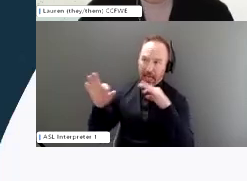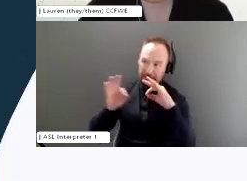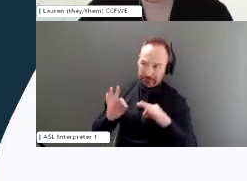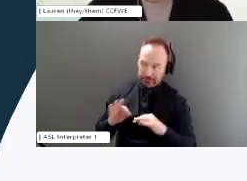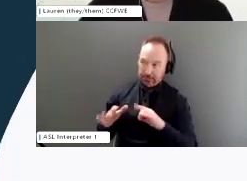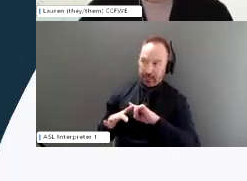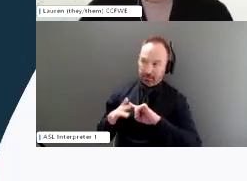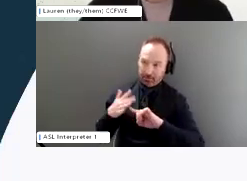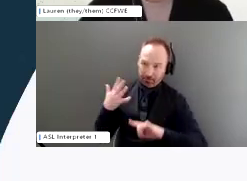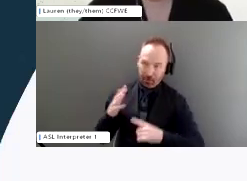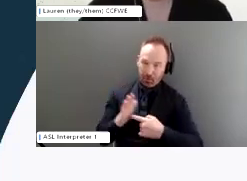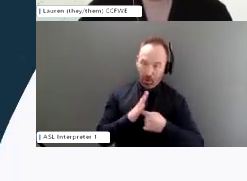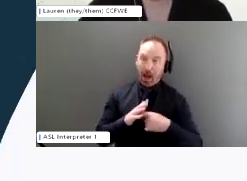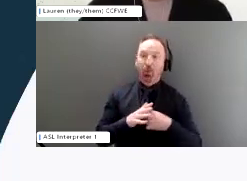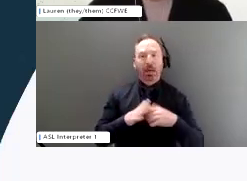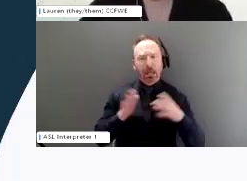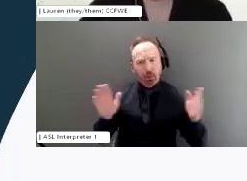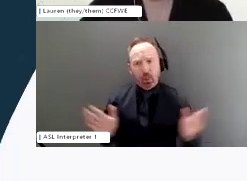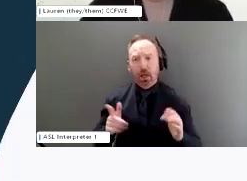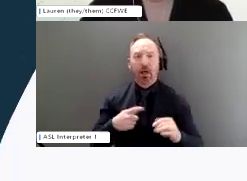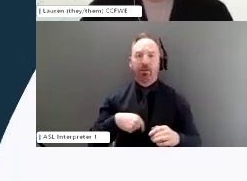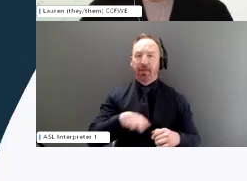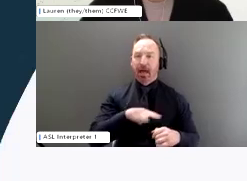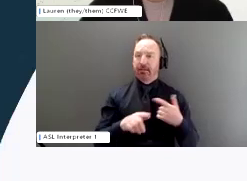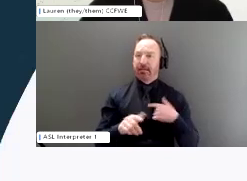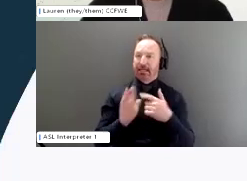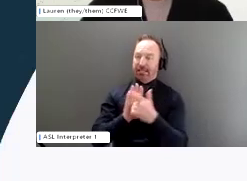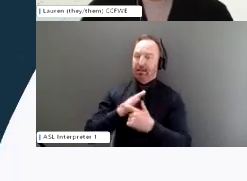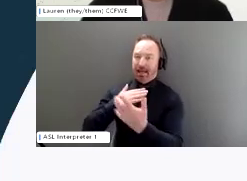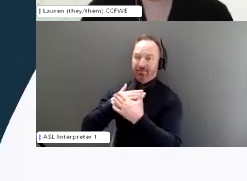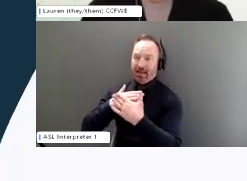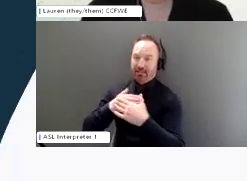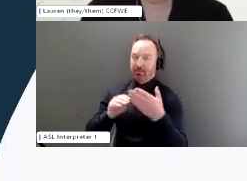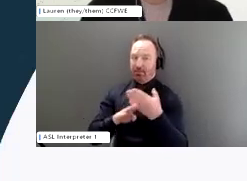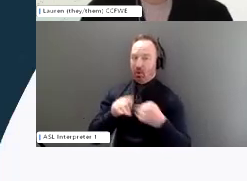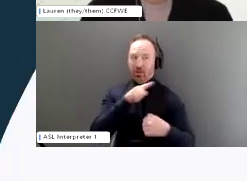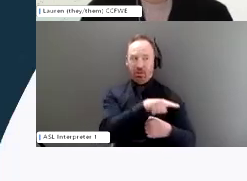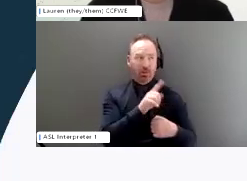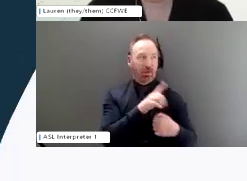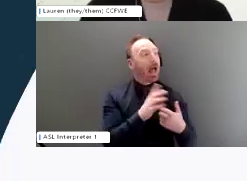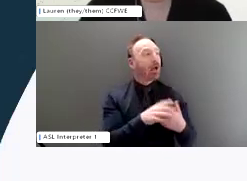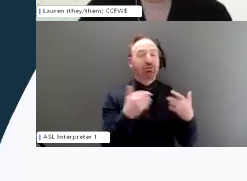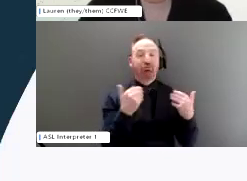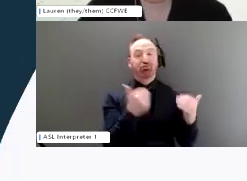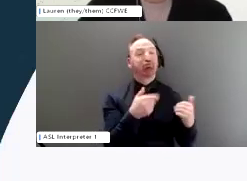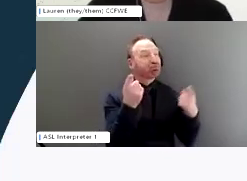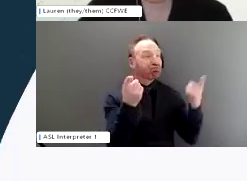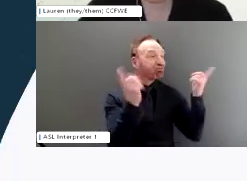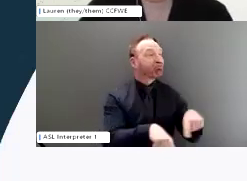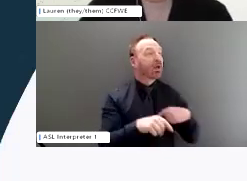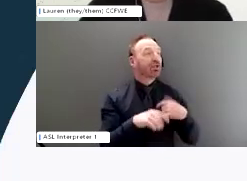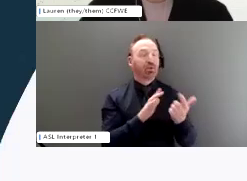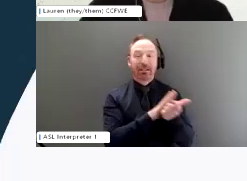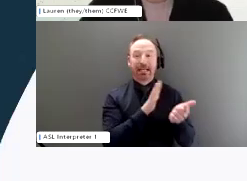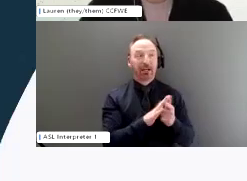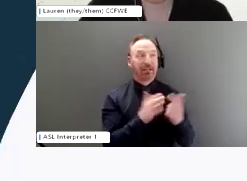survivors to seek that legal advice before agreeing to anything in relation to legal separation. And then lastly, if